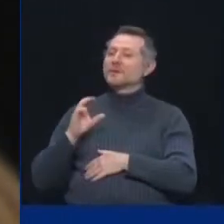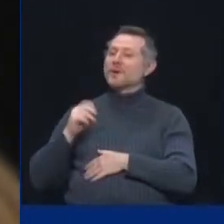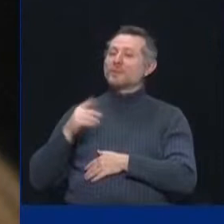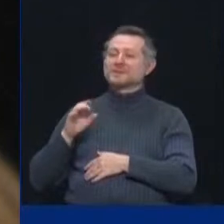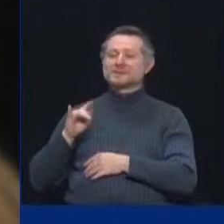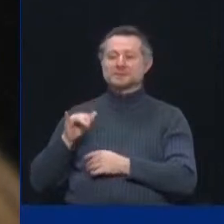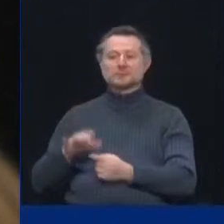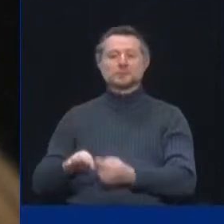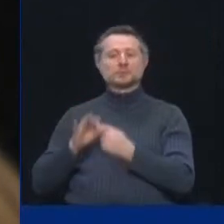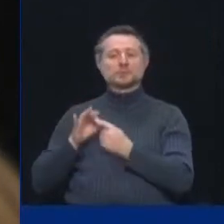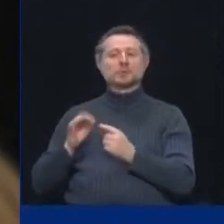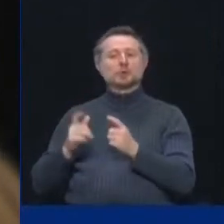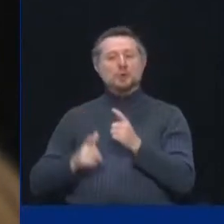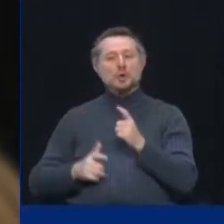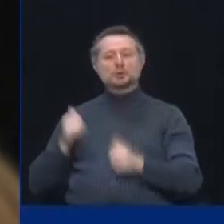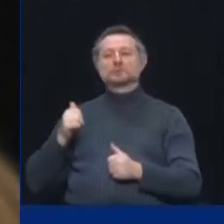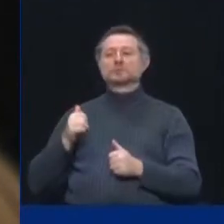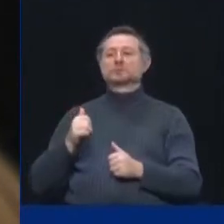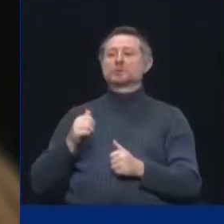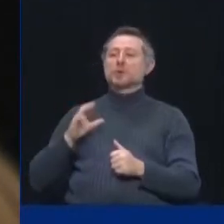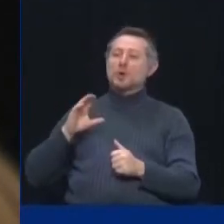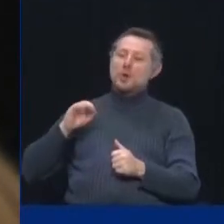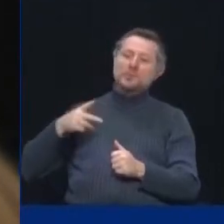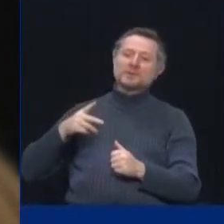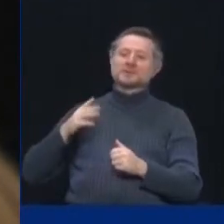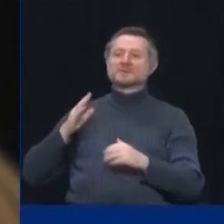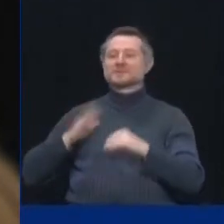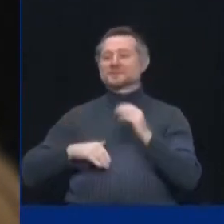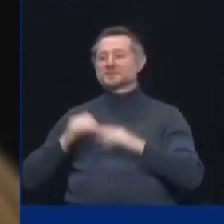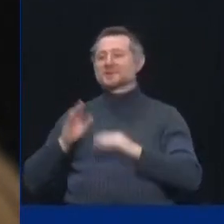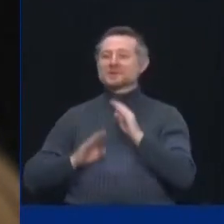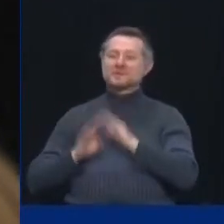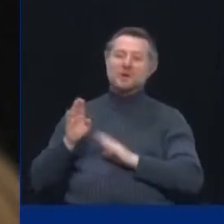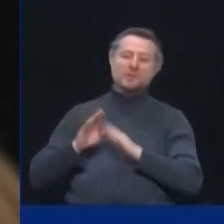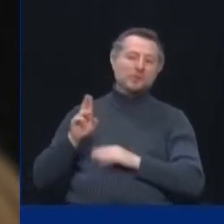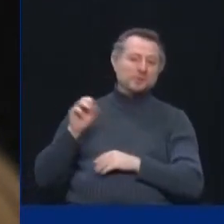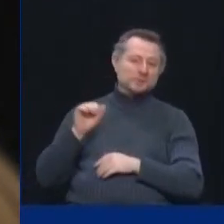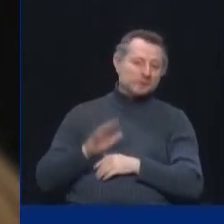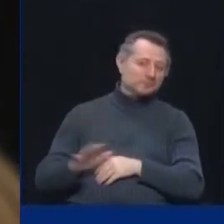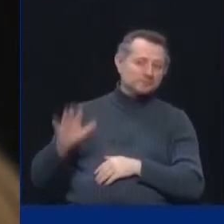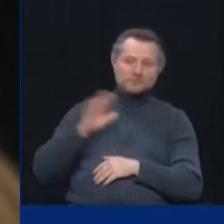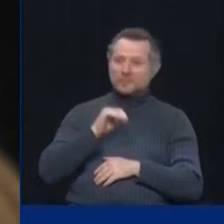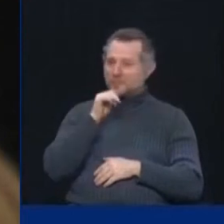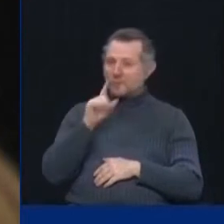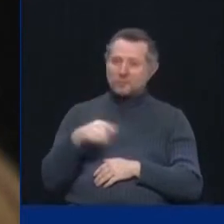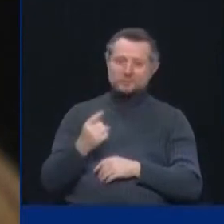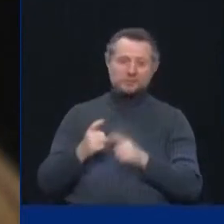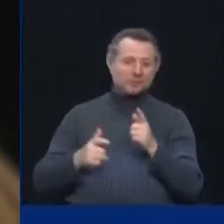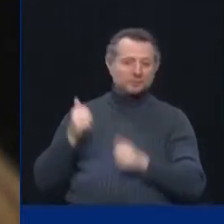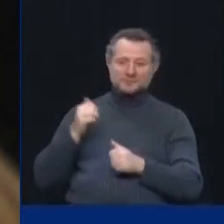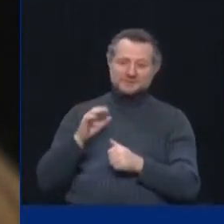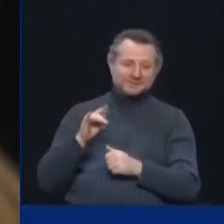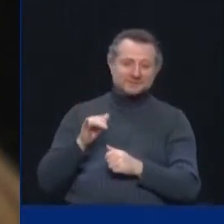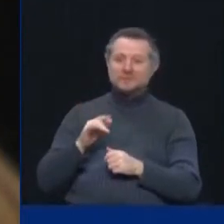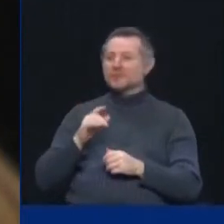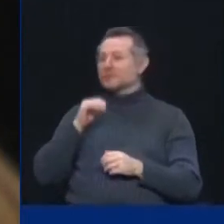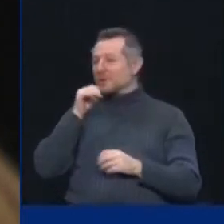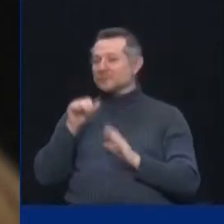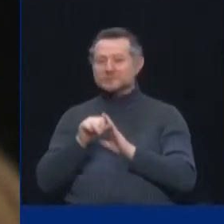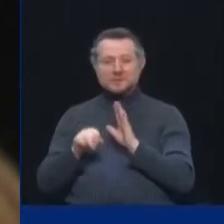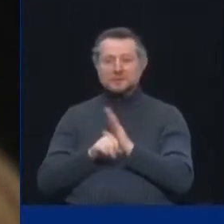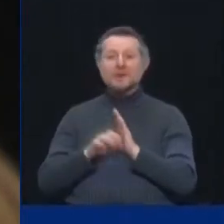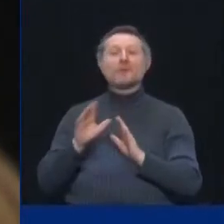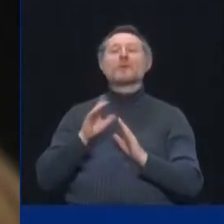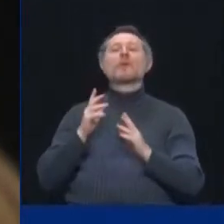largest cooperative development in the country. The country, not just the city, not just the state, the country. The